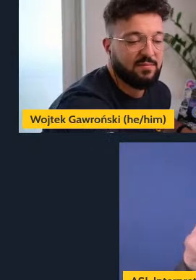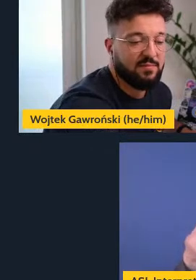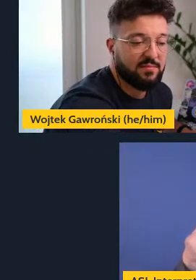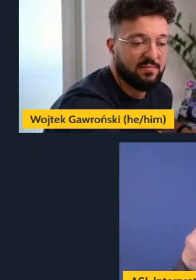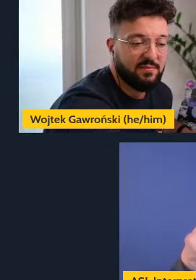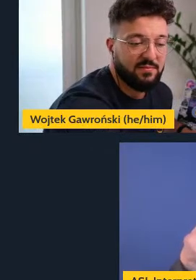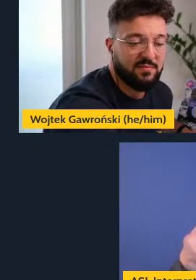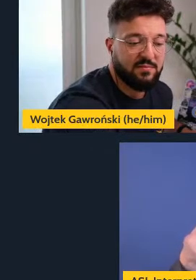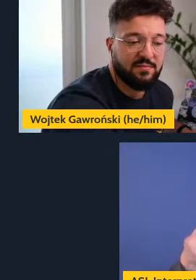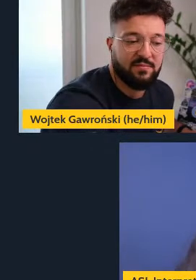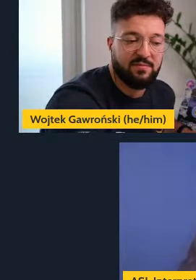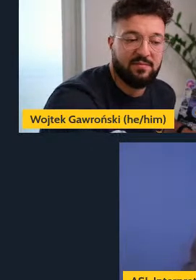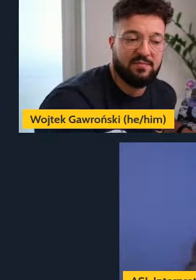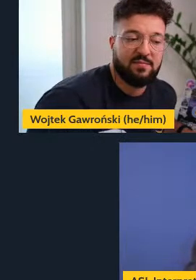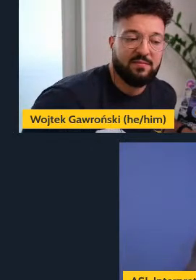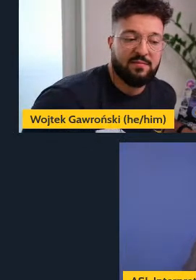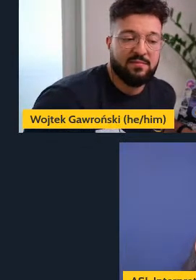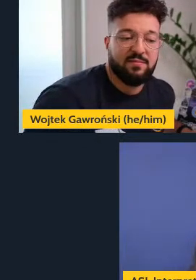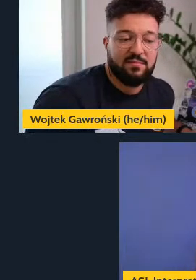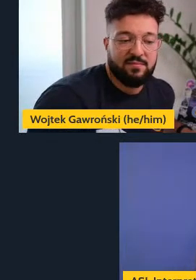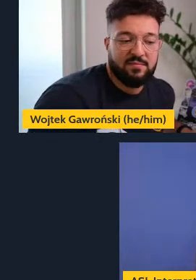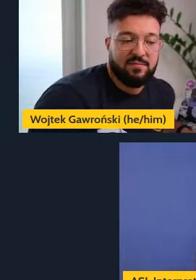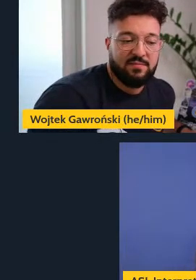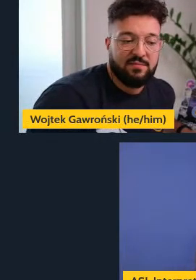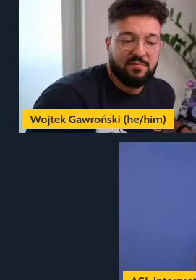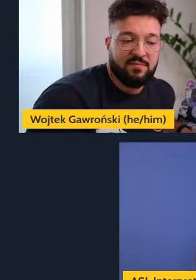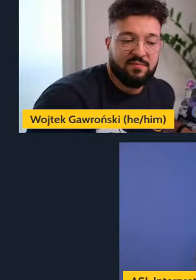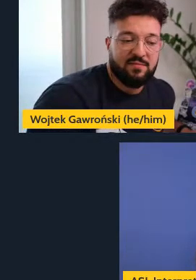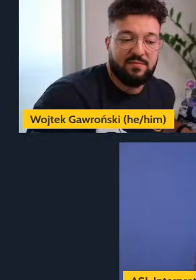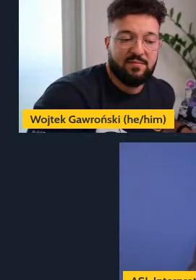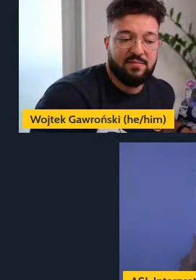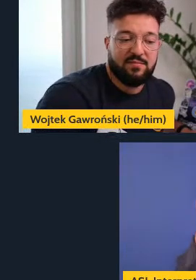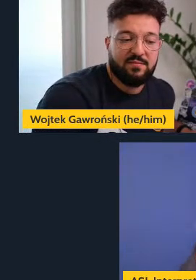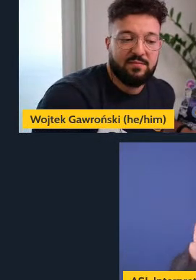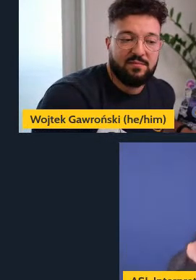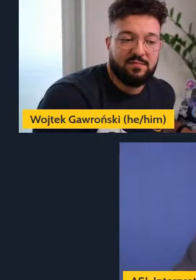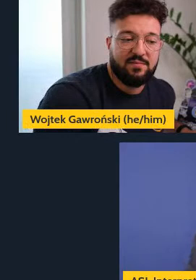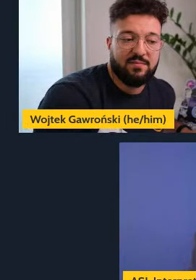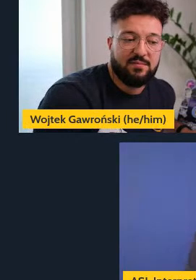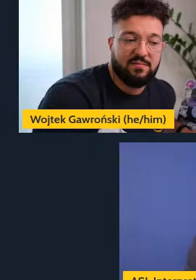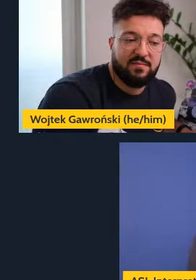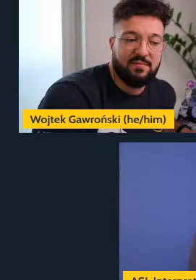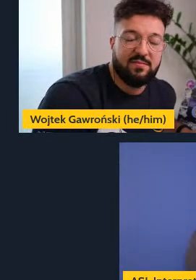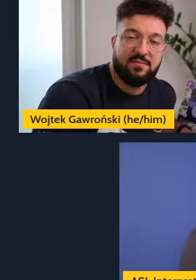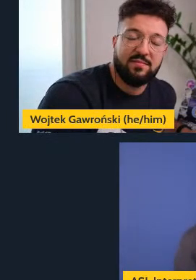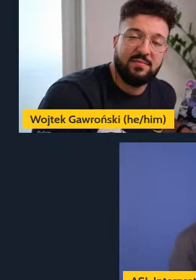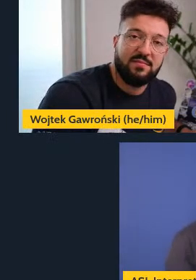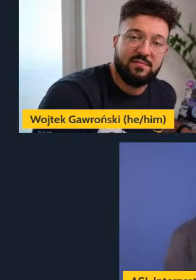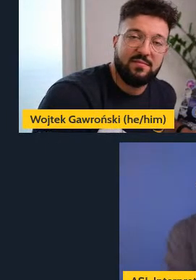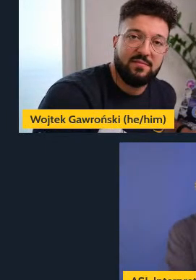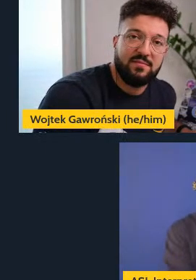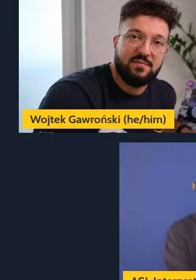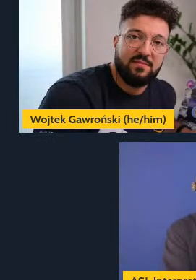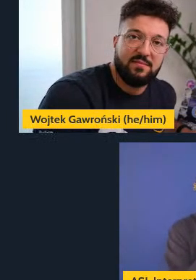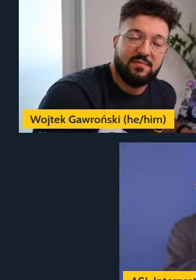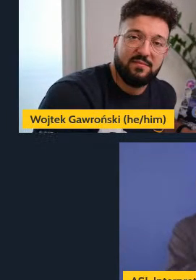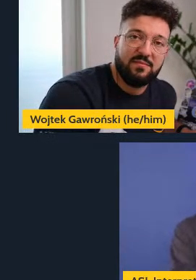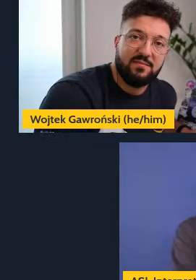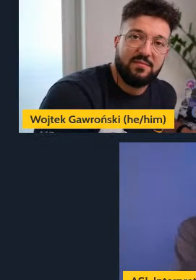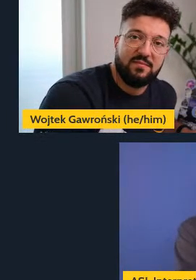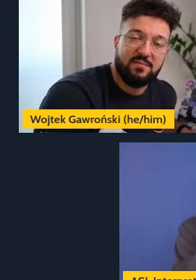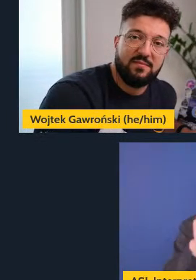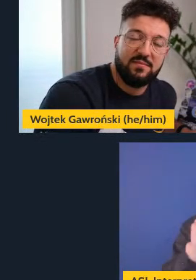goes along really well with other TypeScript-related projects as well. Do you find that to be easier to work with if you use TypeScript